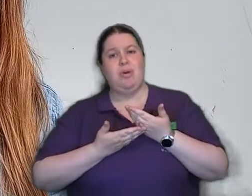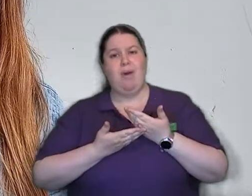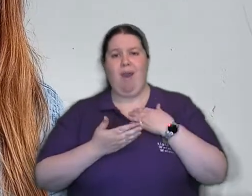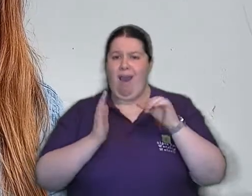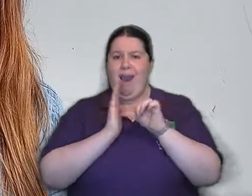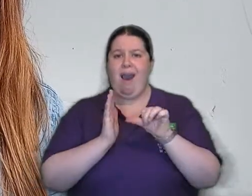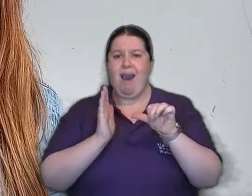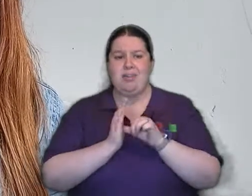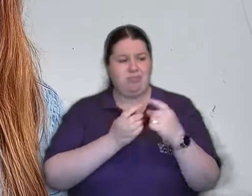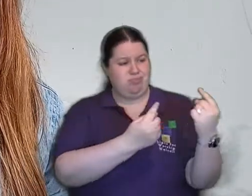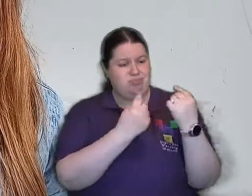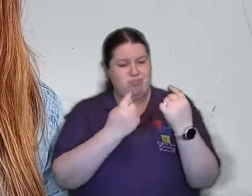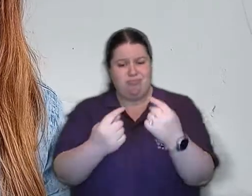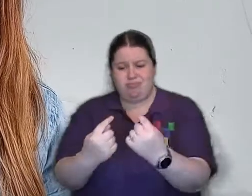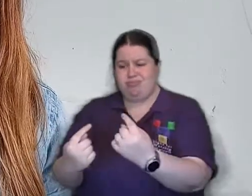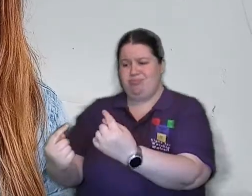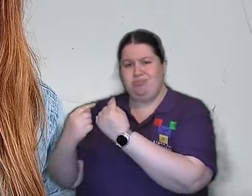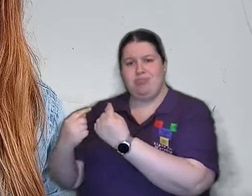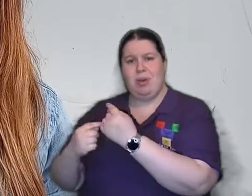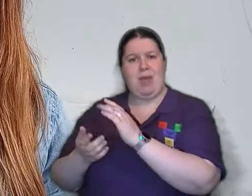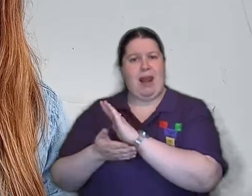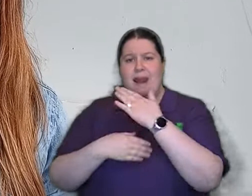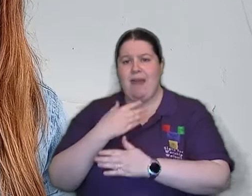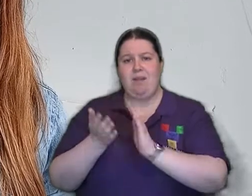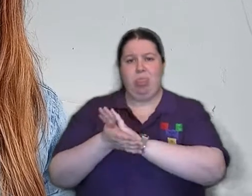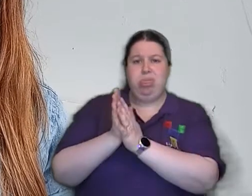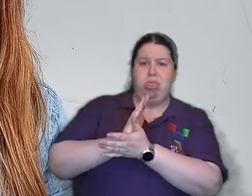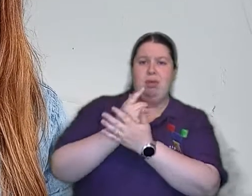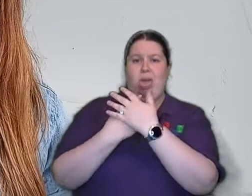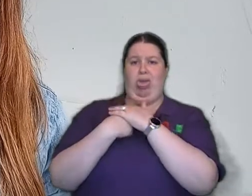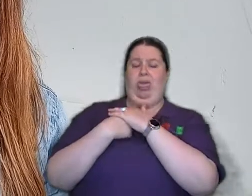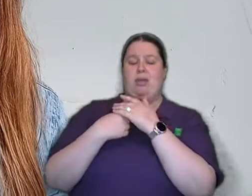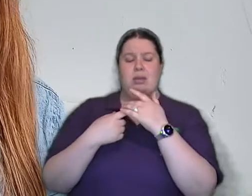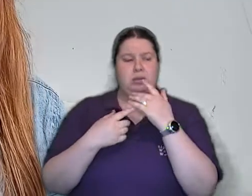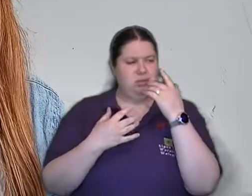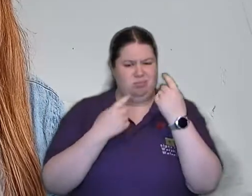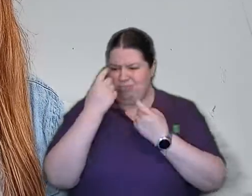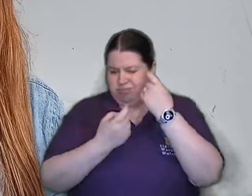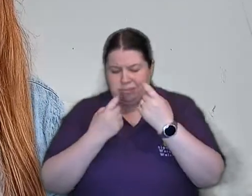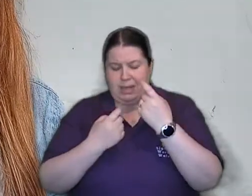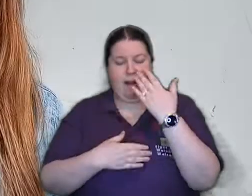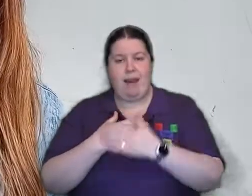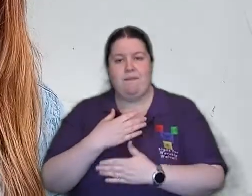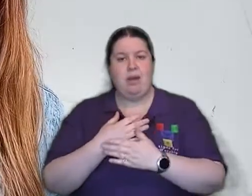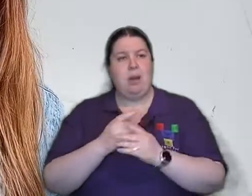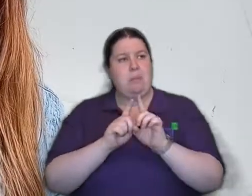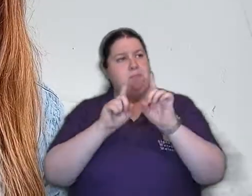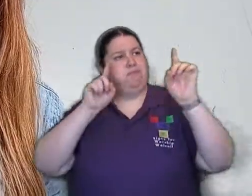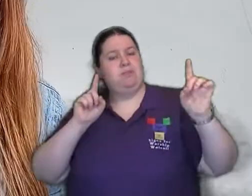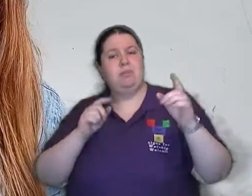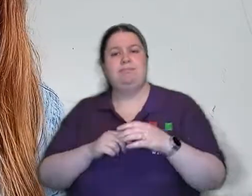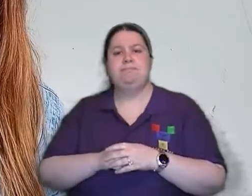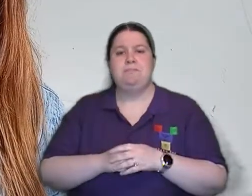from us. We are hard pressed on every side, but not crushed, perplexed, but not in despair,